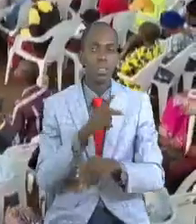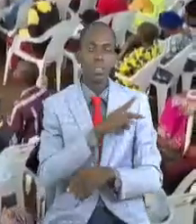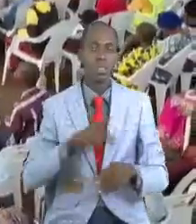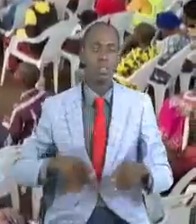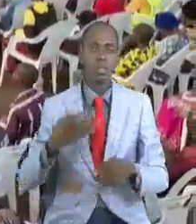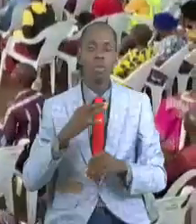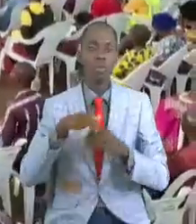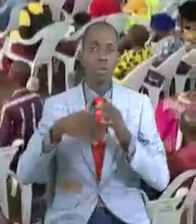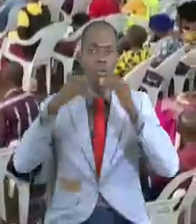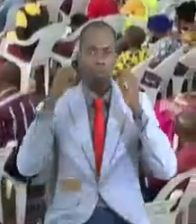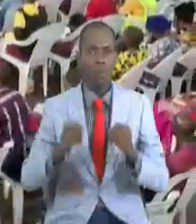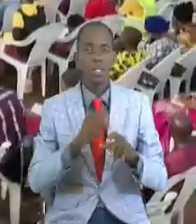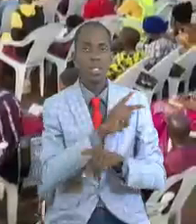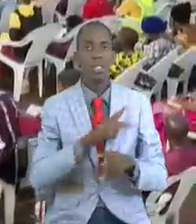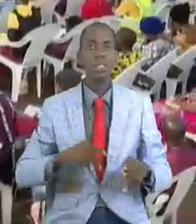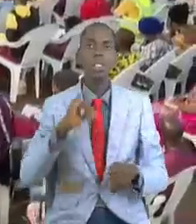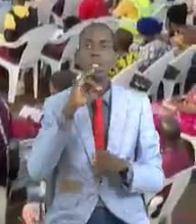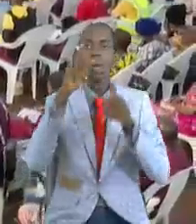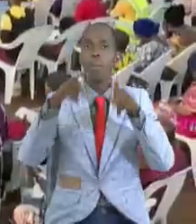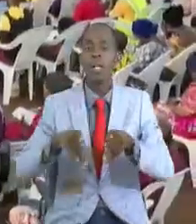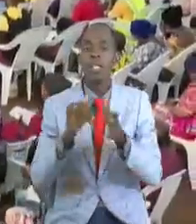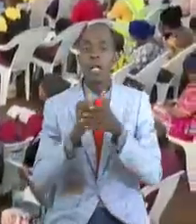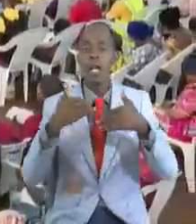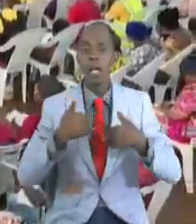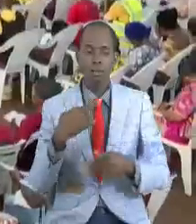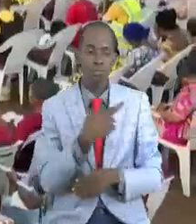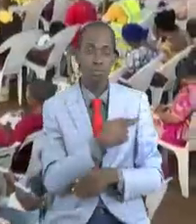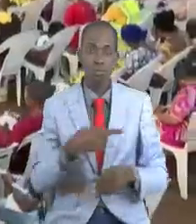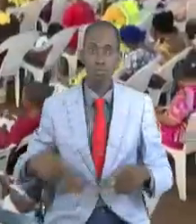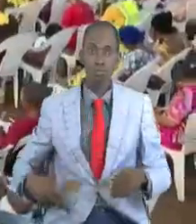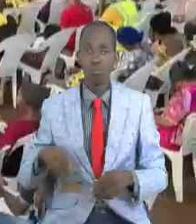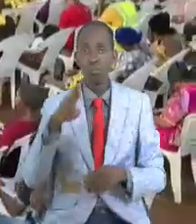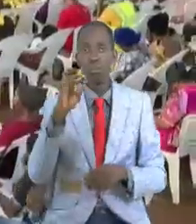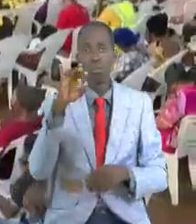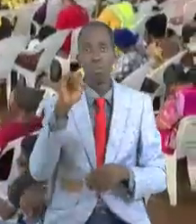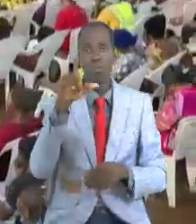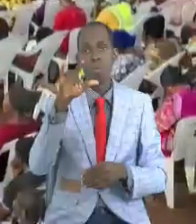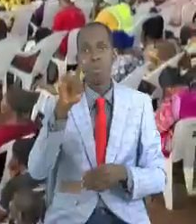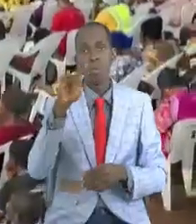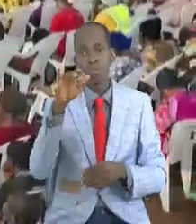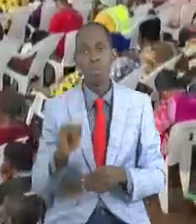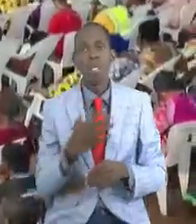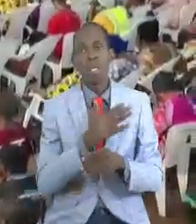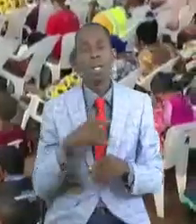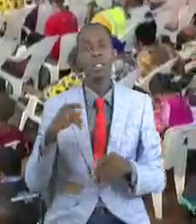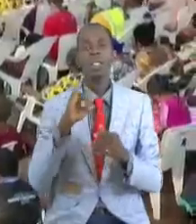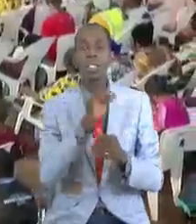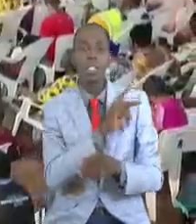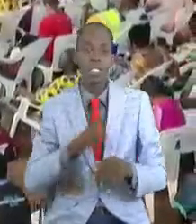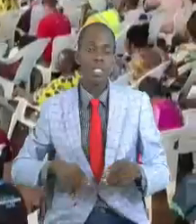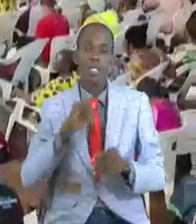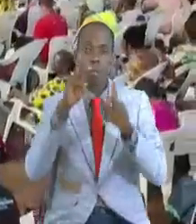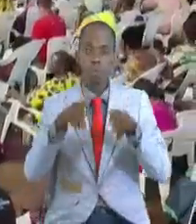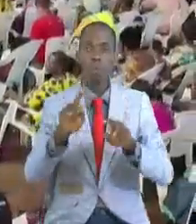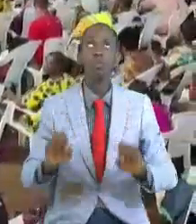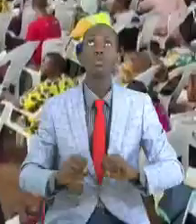the ego the one that has royalty a king is the one you submit to and you give yourself and when you submit to yourself to